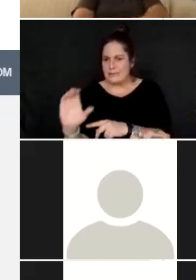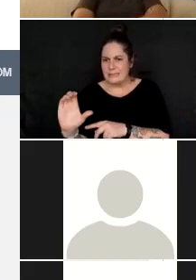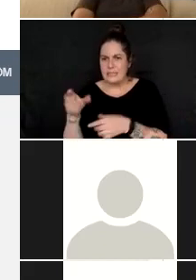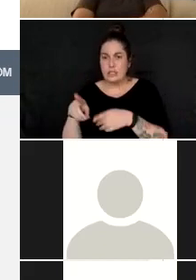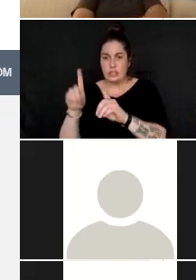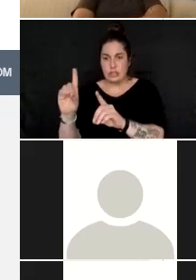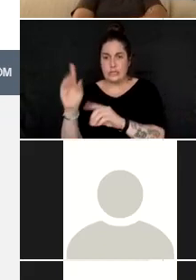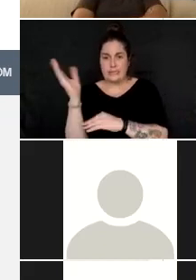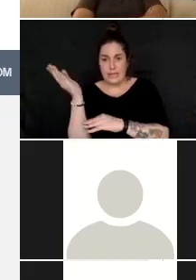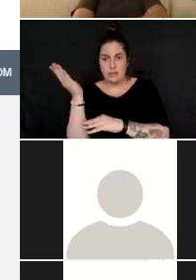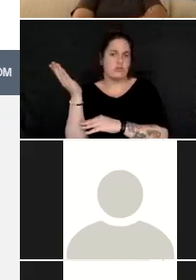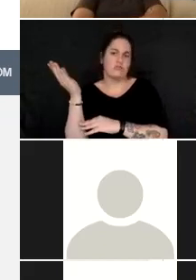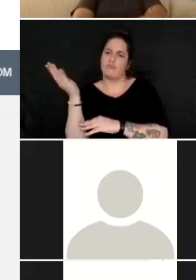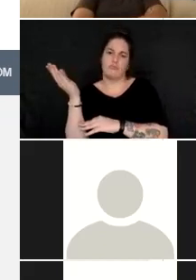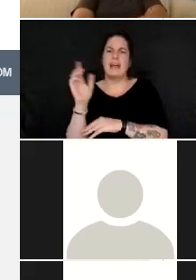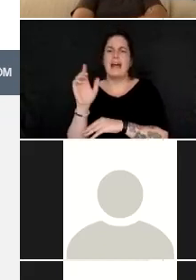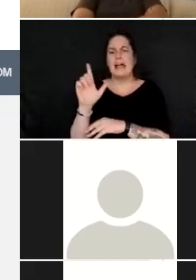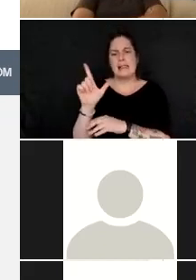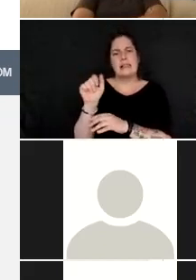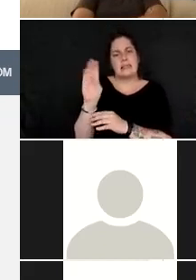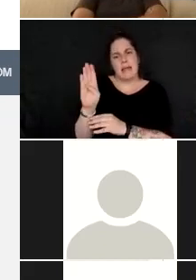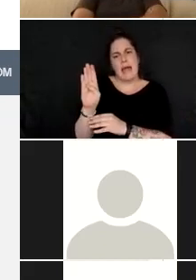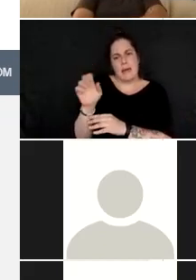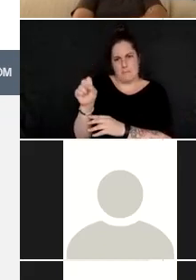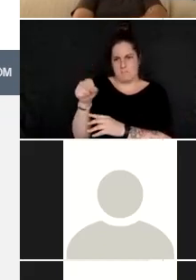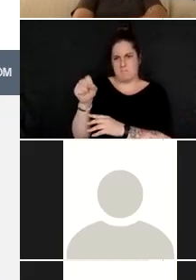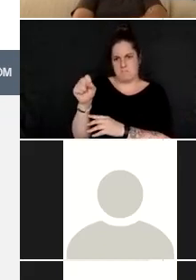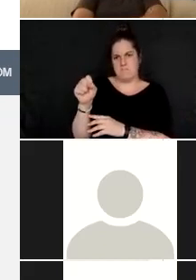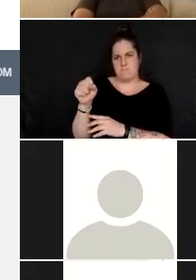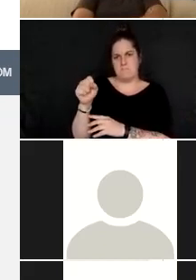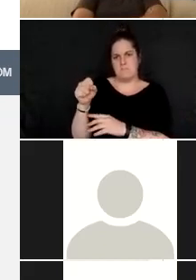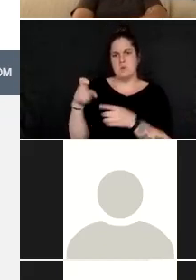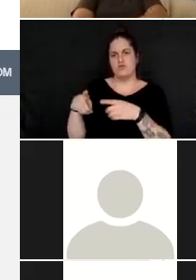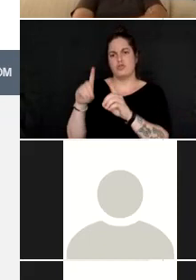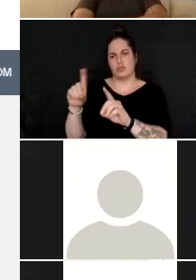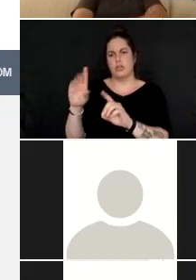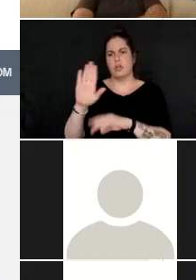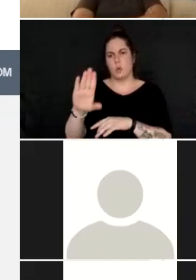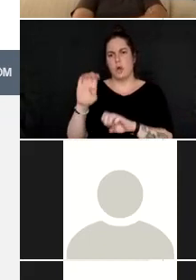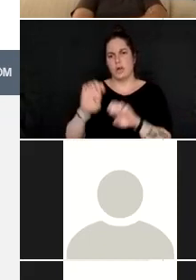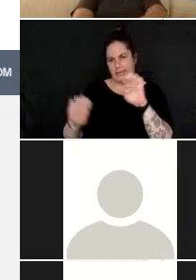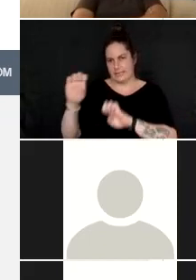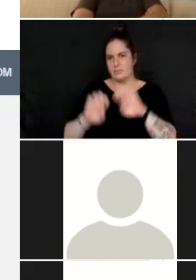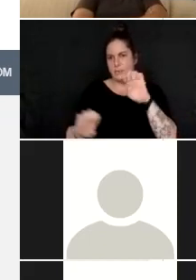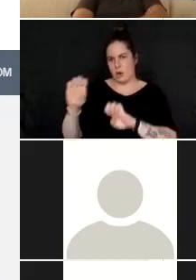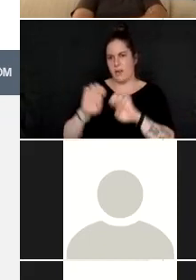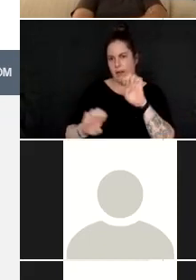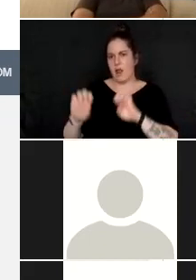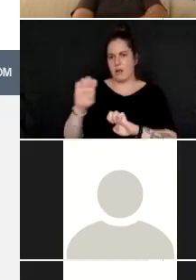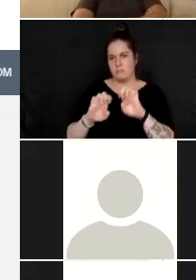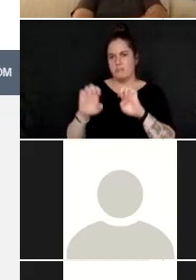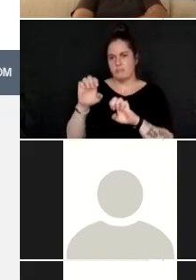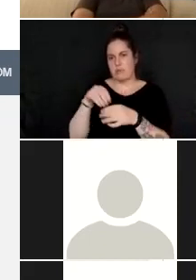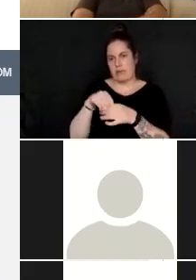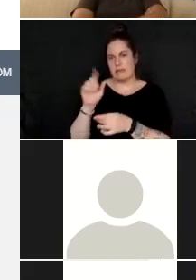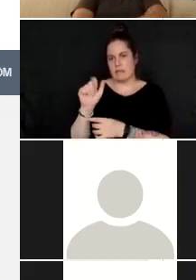do get into that a bit in lab in the energy experiment that you do, um, you know, utilizing